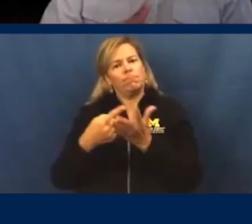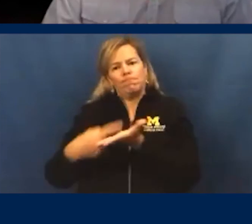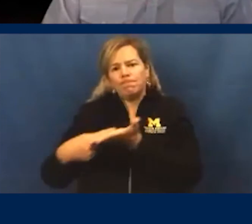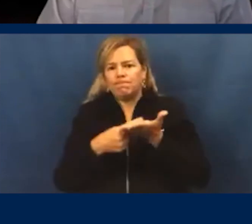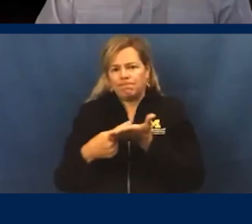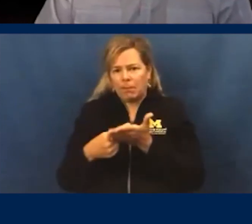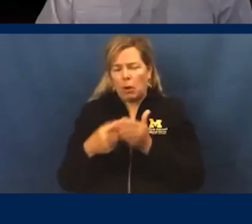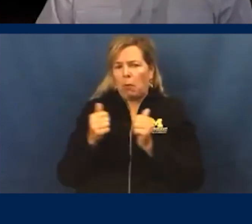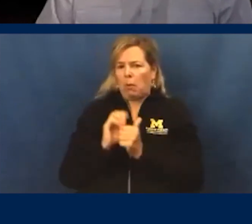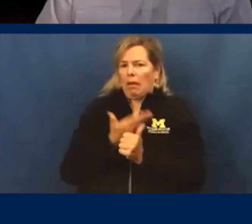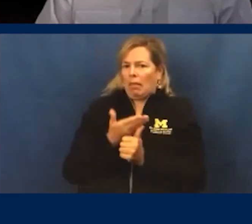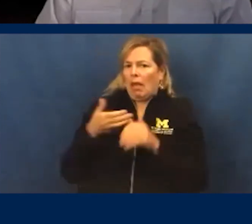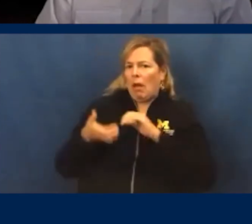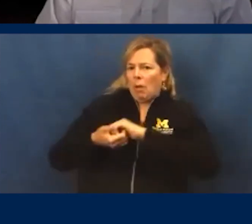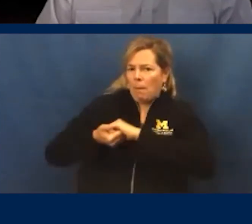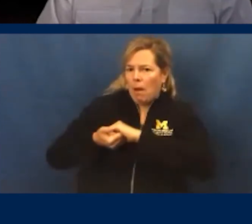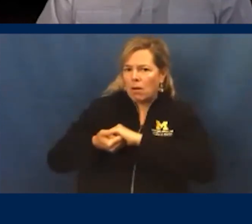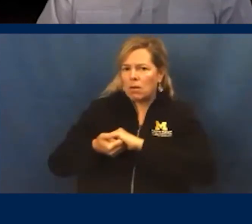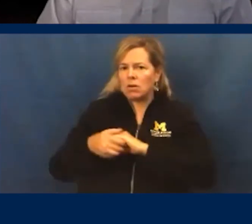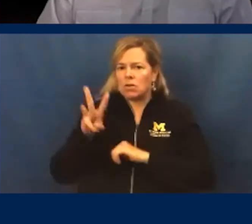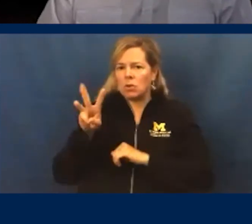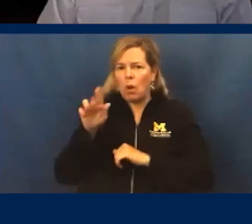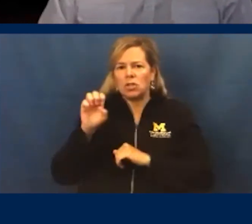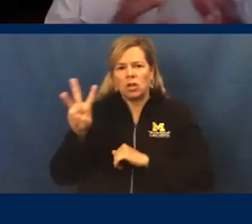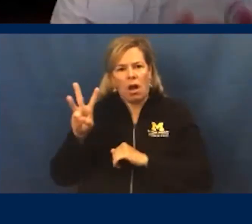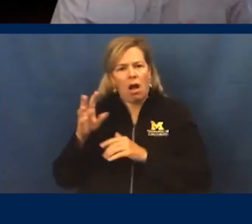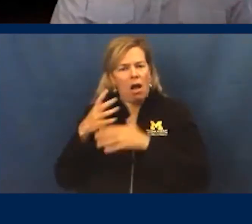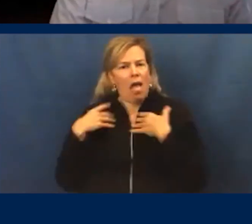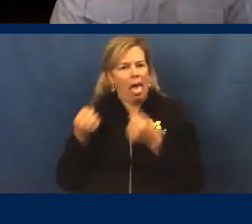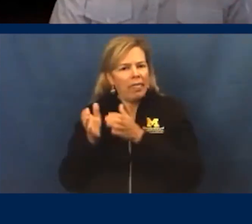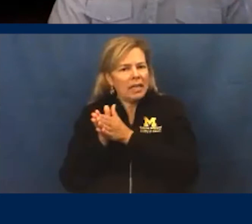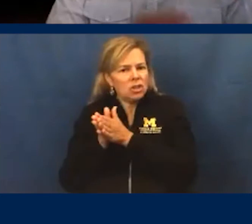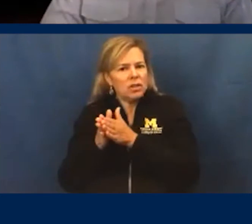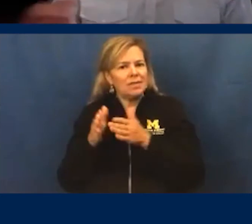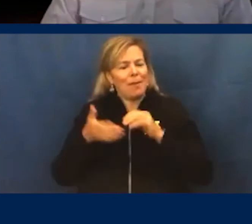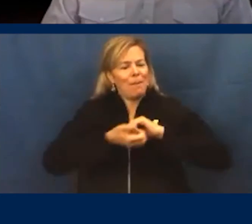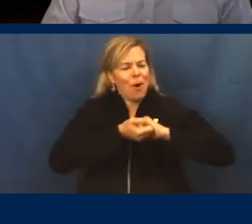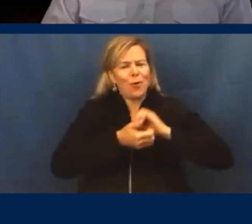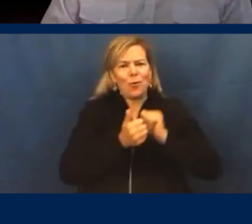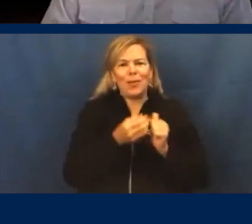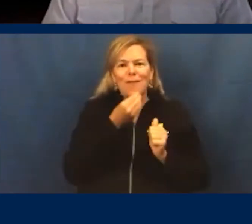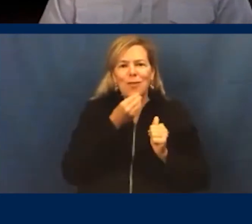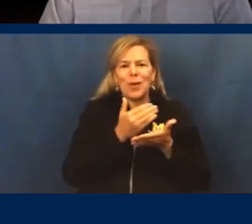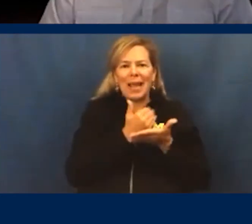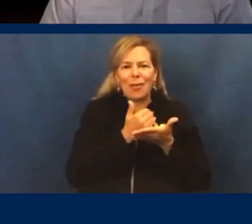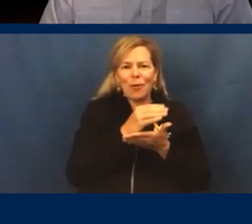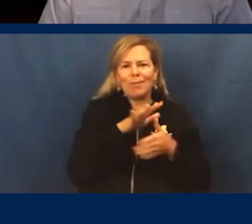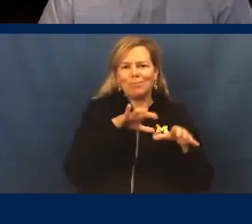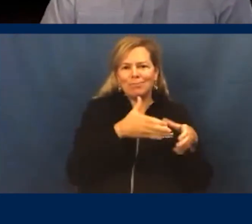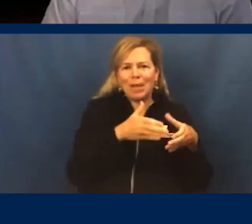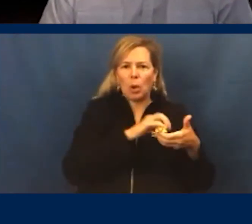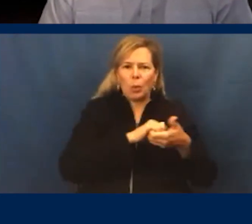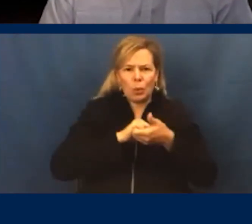Health Initiative Steering Committee as well, and partnering with food gatherers, were able to overcome some of those hurdles,